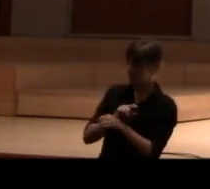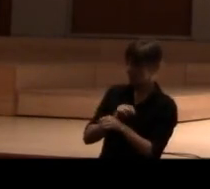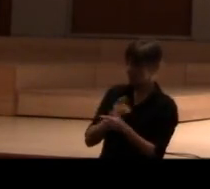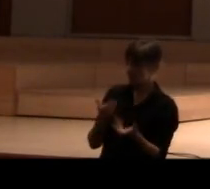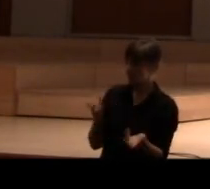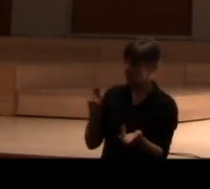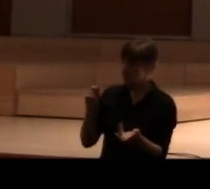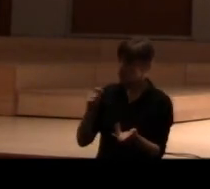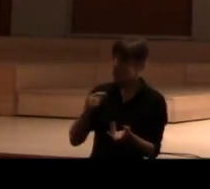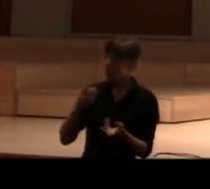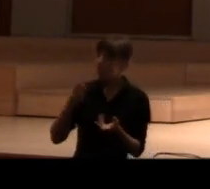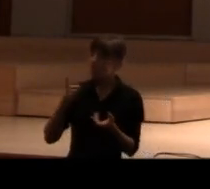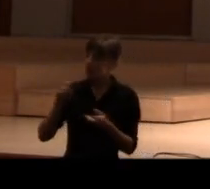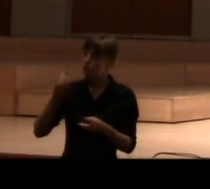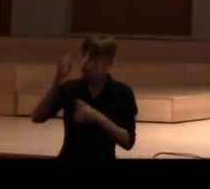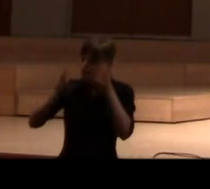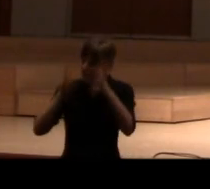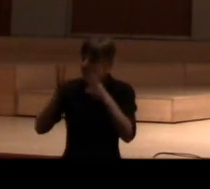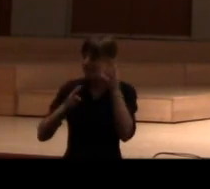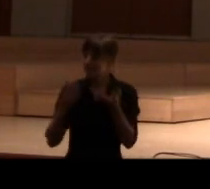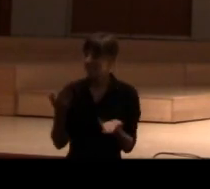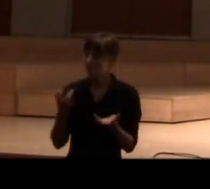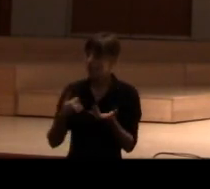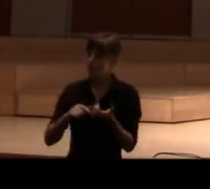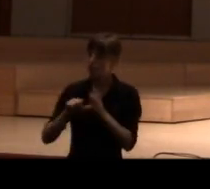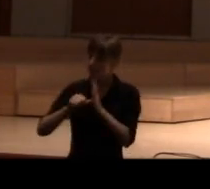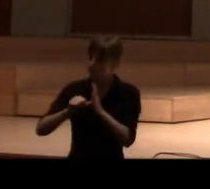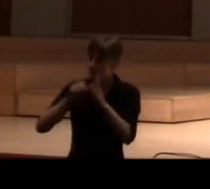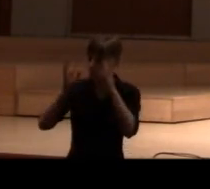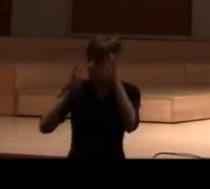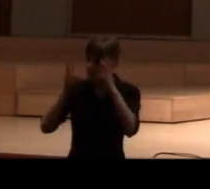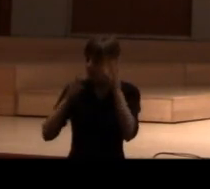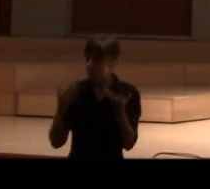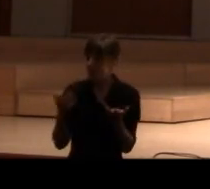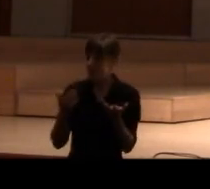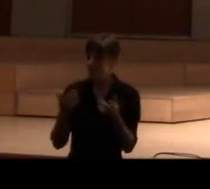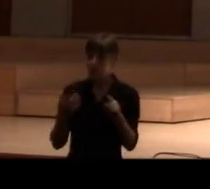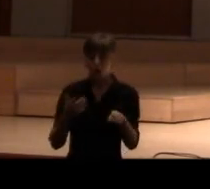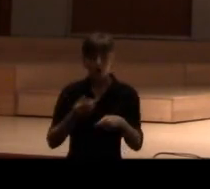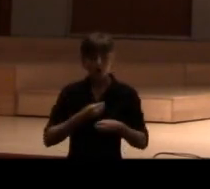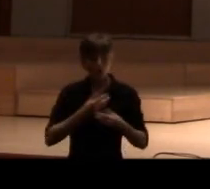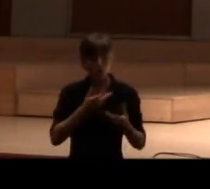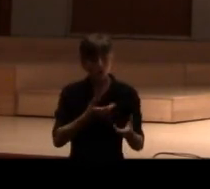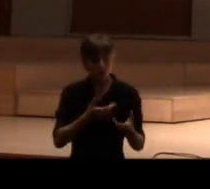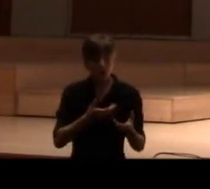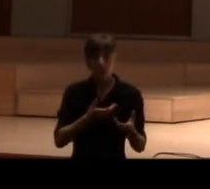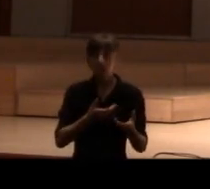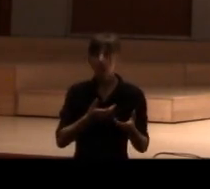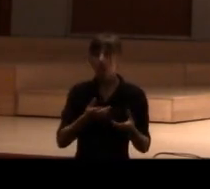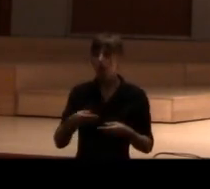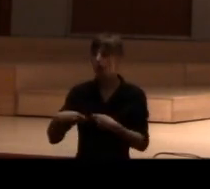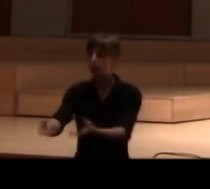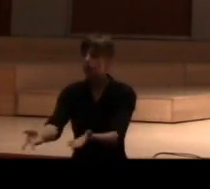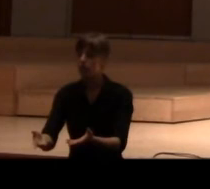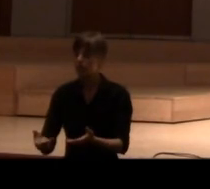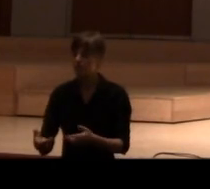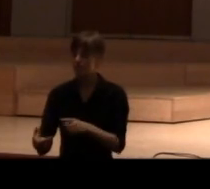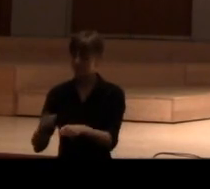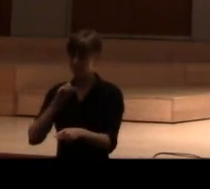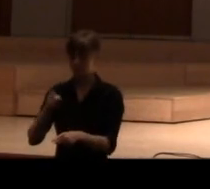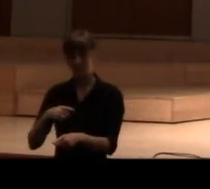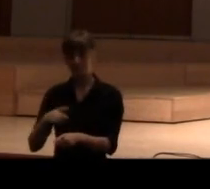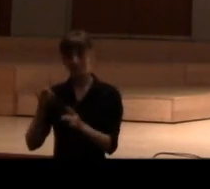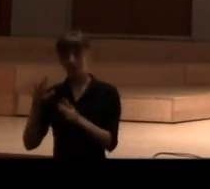emphasizing creativity above what sounds good or looks like poetry led to some arguably spectacularly terrible poems? It